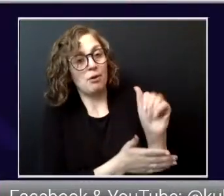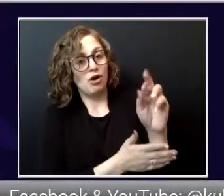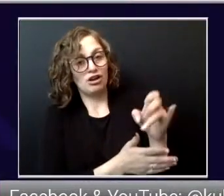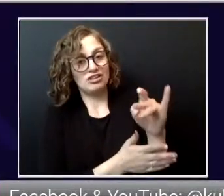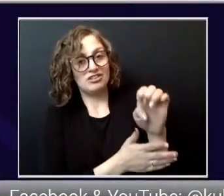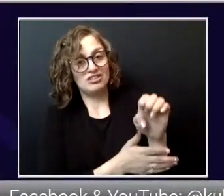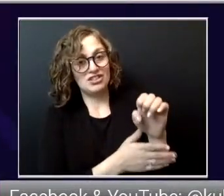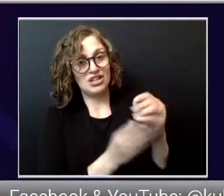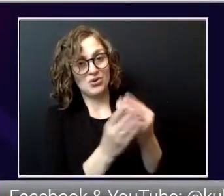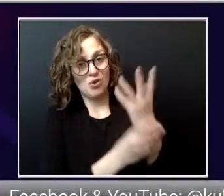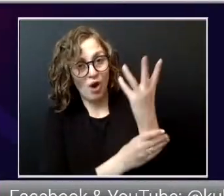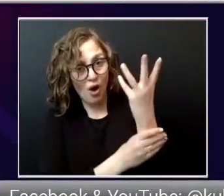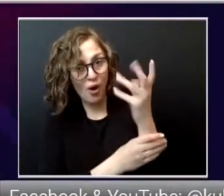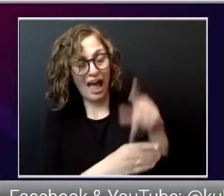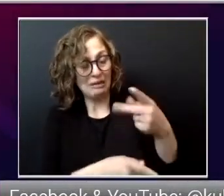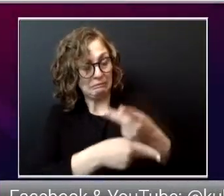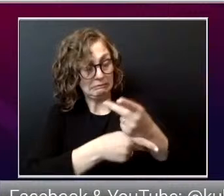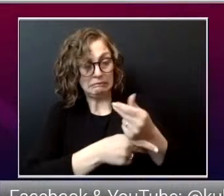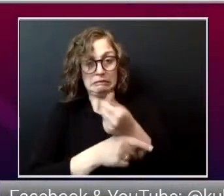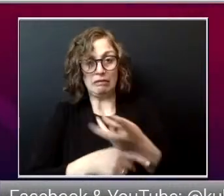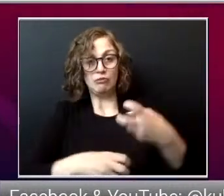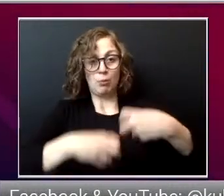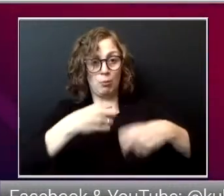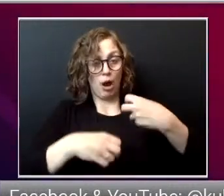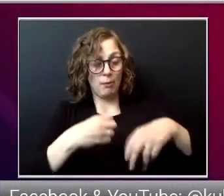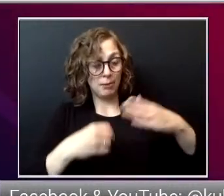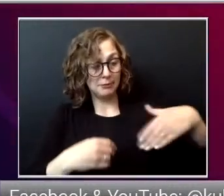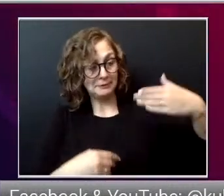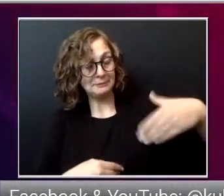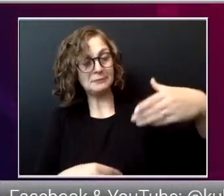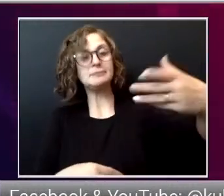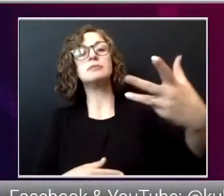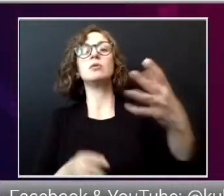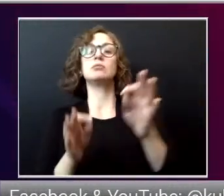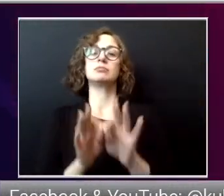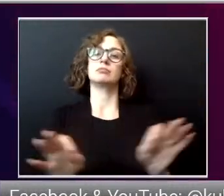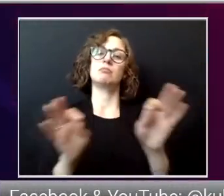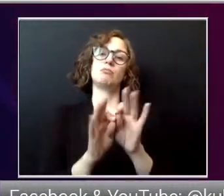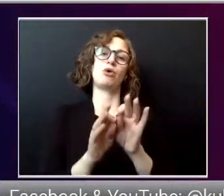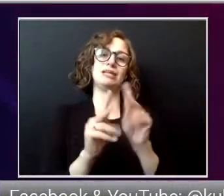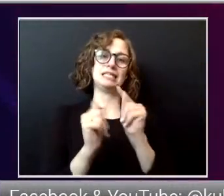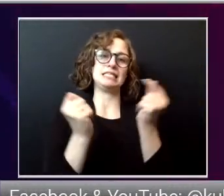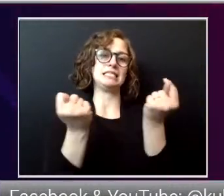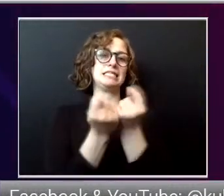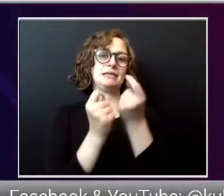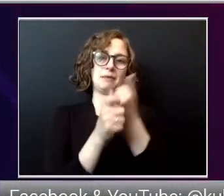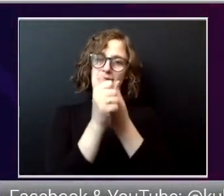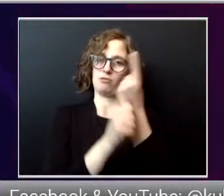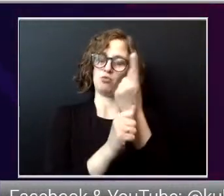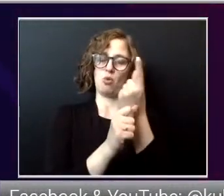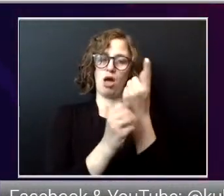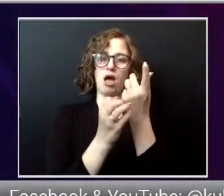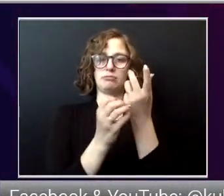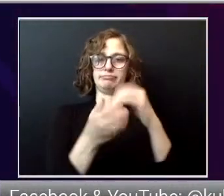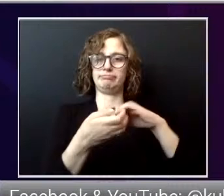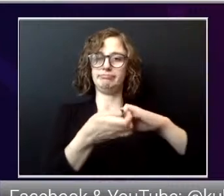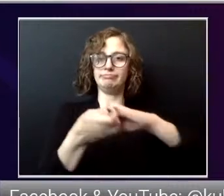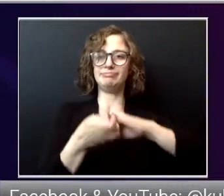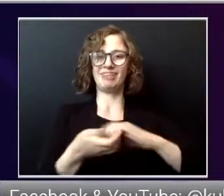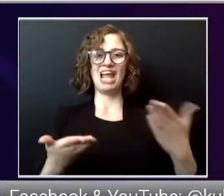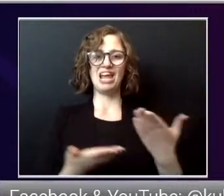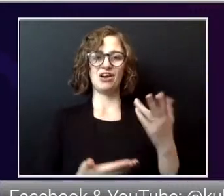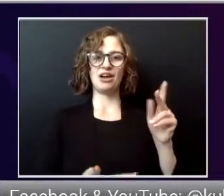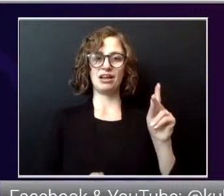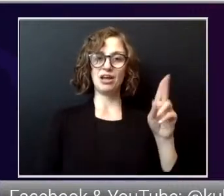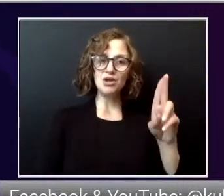along the way. Yeah. So it's important that it is in fact a teamwork. And for us here at KU, it's that